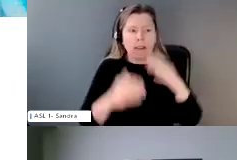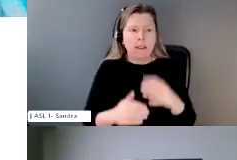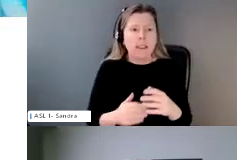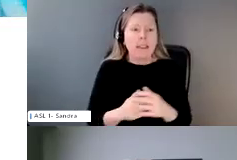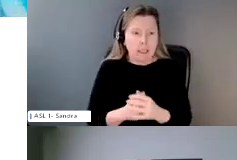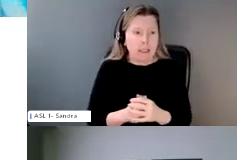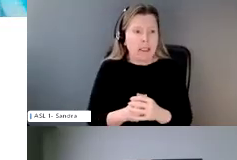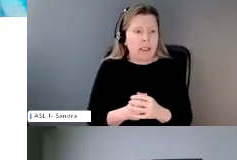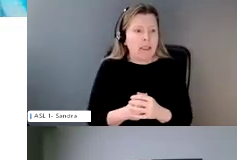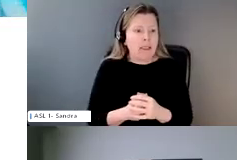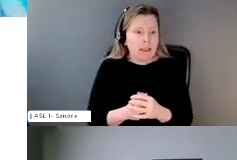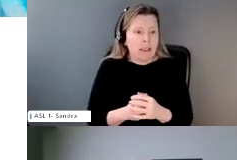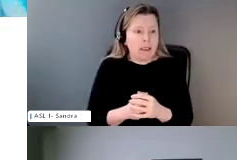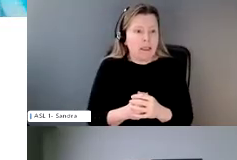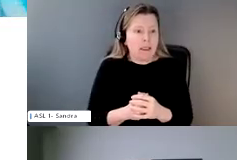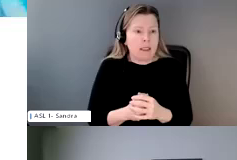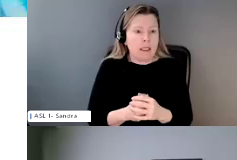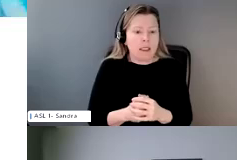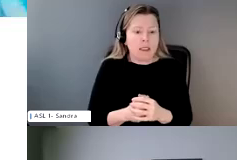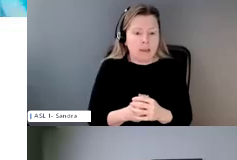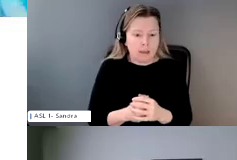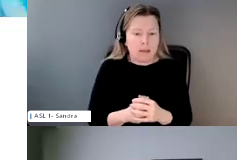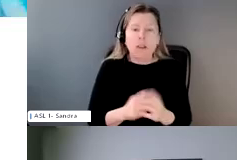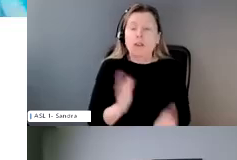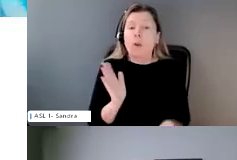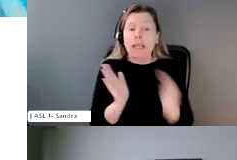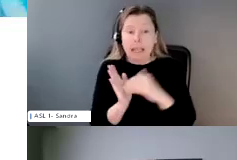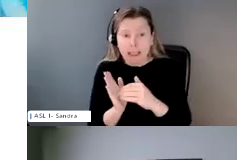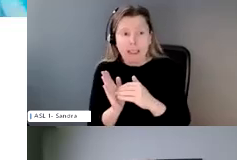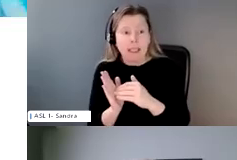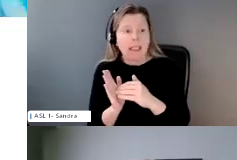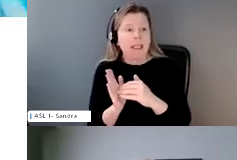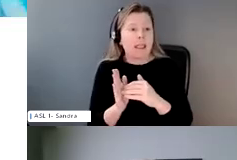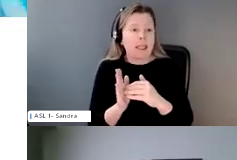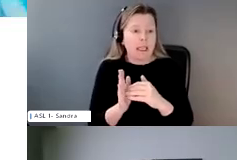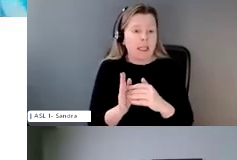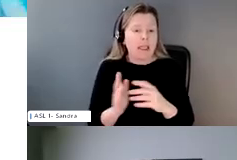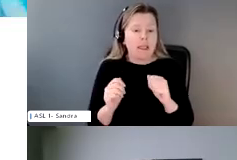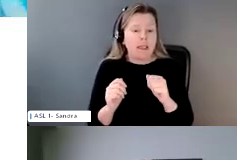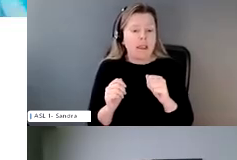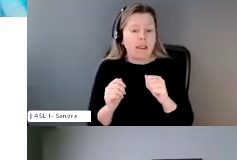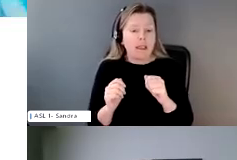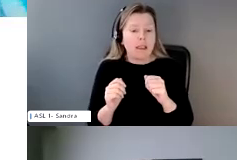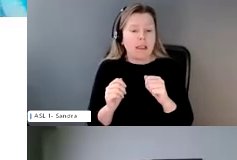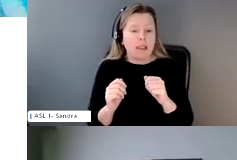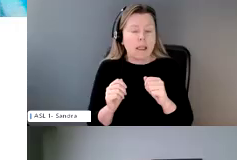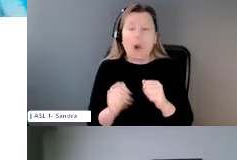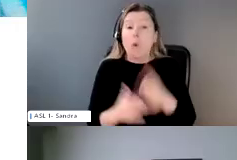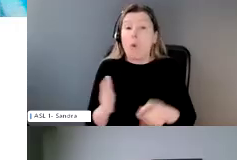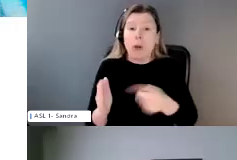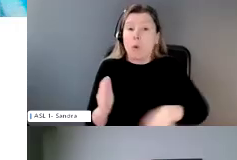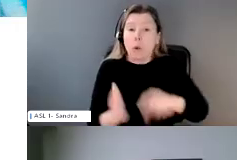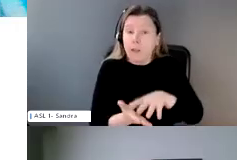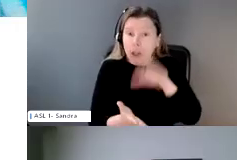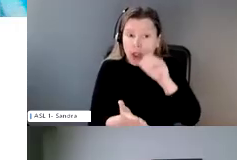bullying behaviors, our focus included community building, because what we've learned is